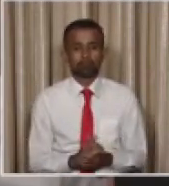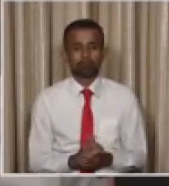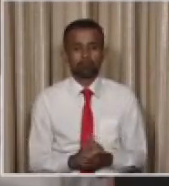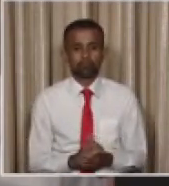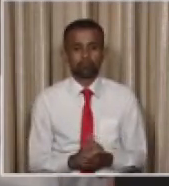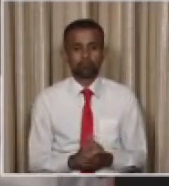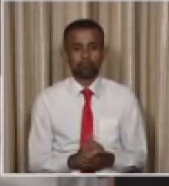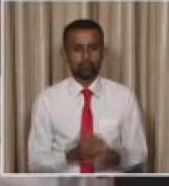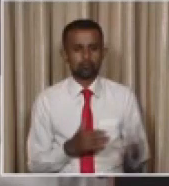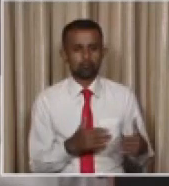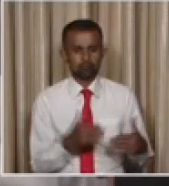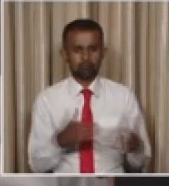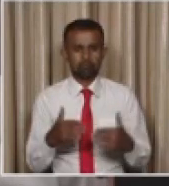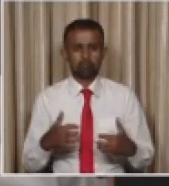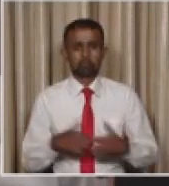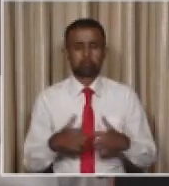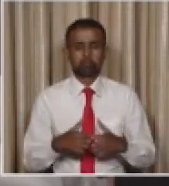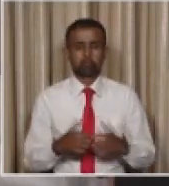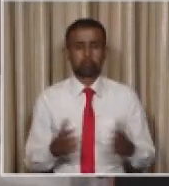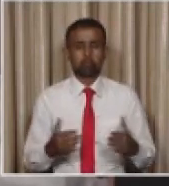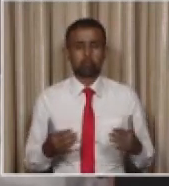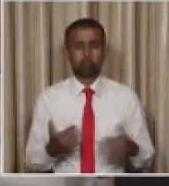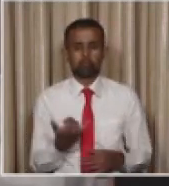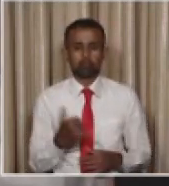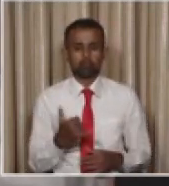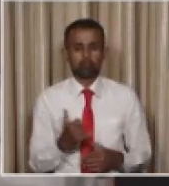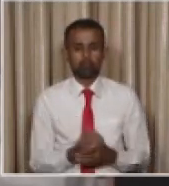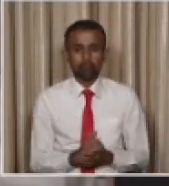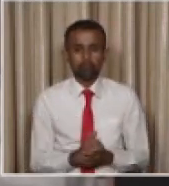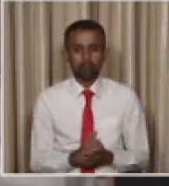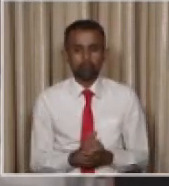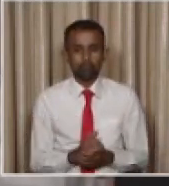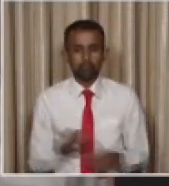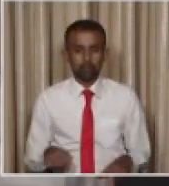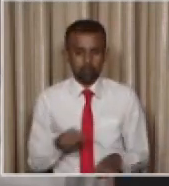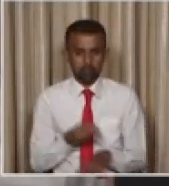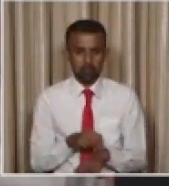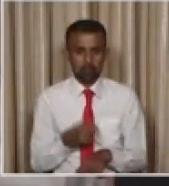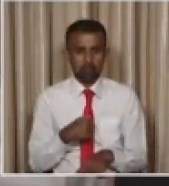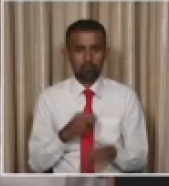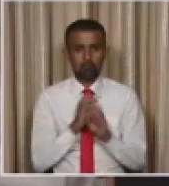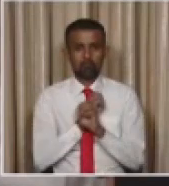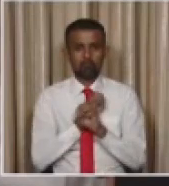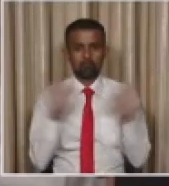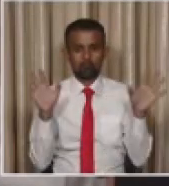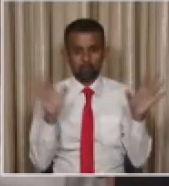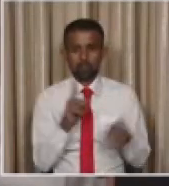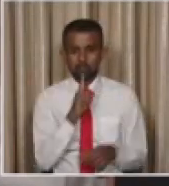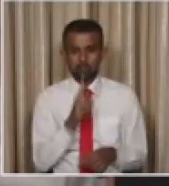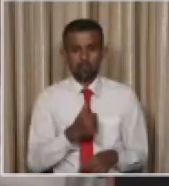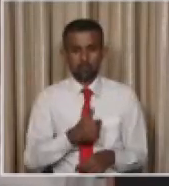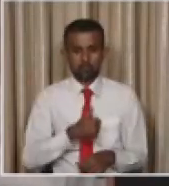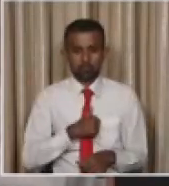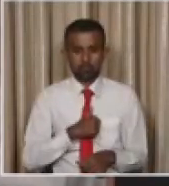Honorable Speaker, there's a matter on which I have to make an announcement. You know, there has been a lot of